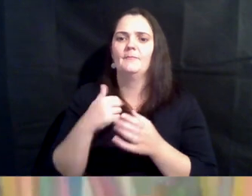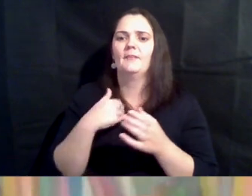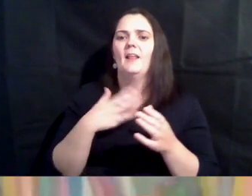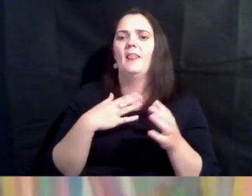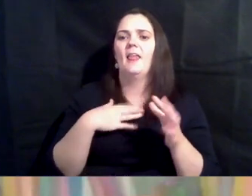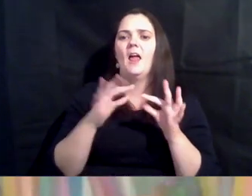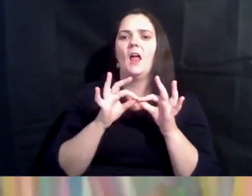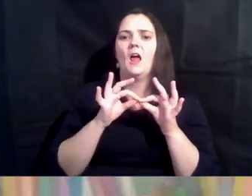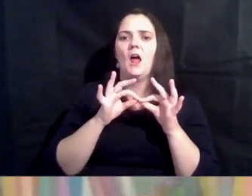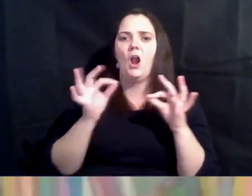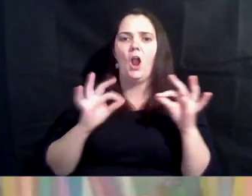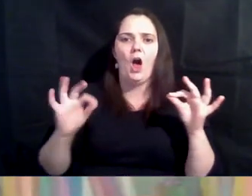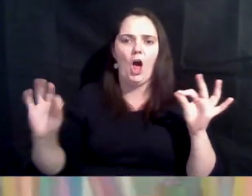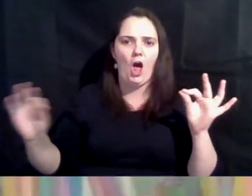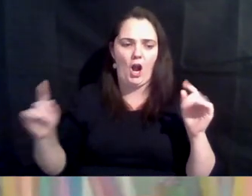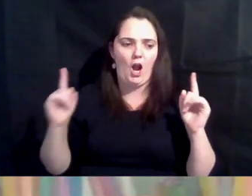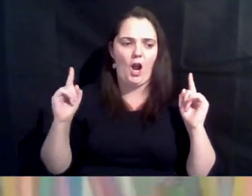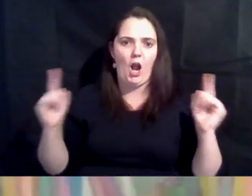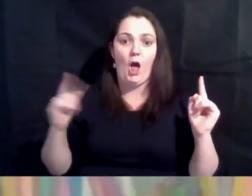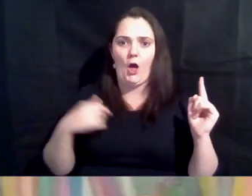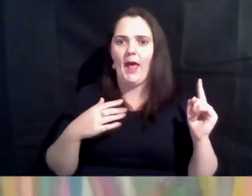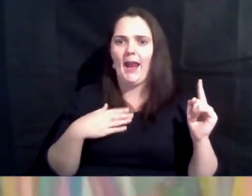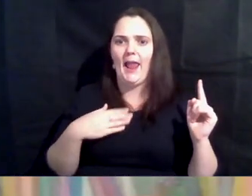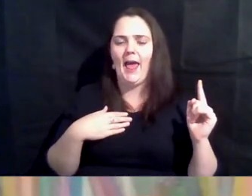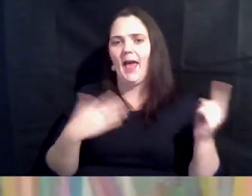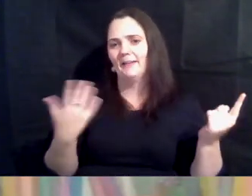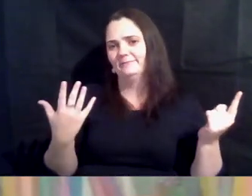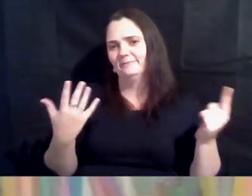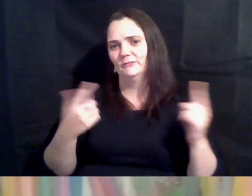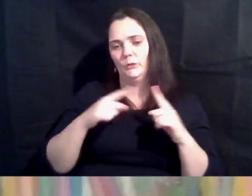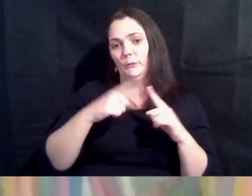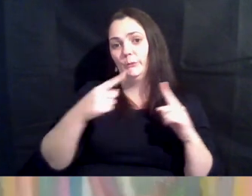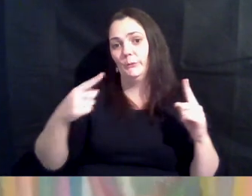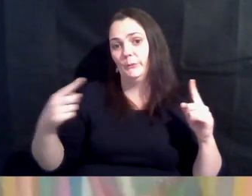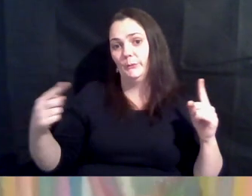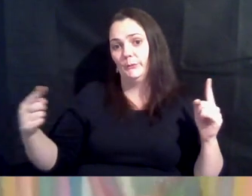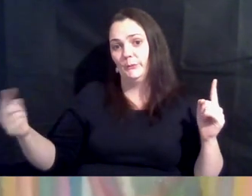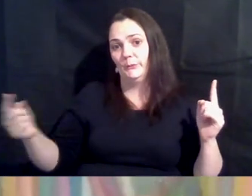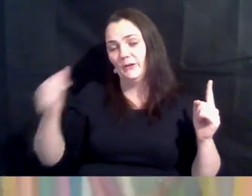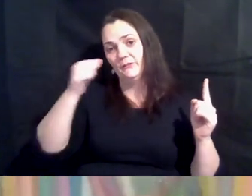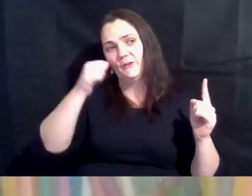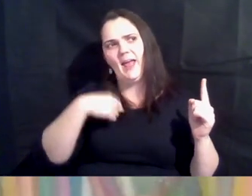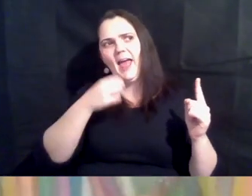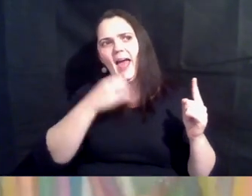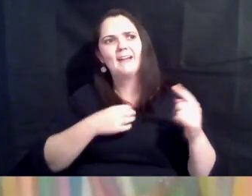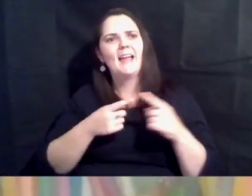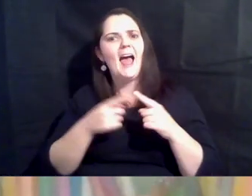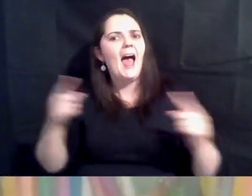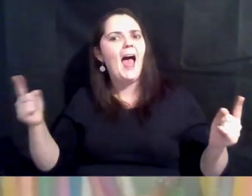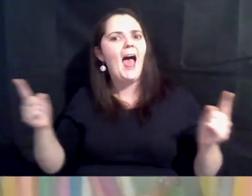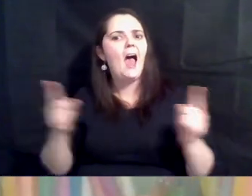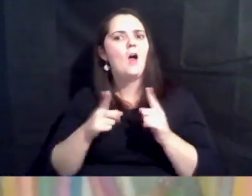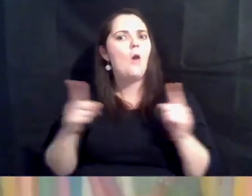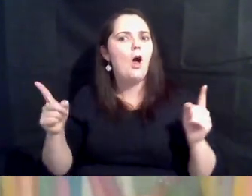a long string of thread. How long is a piece of string? These are the questions we ask ourselves. I'm going to